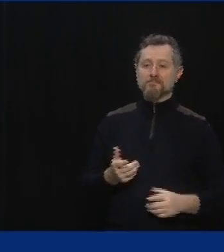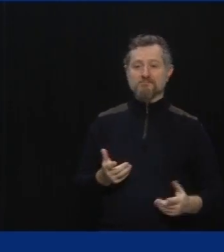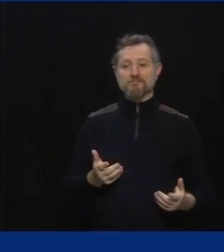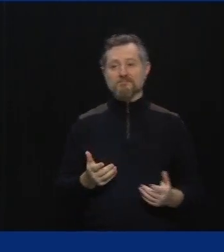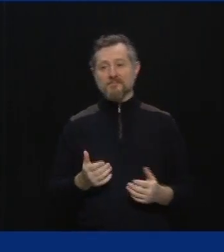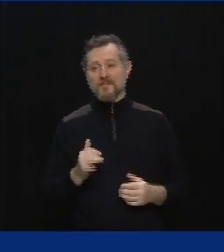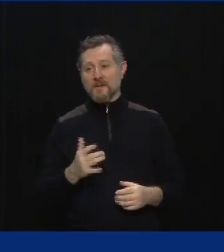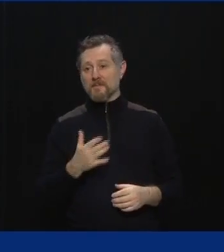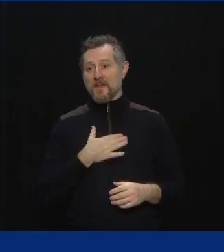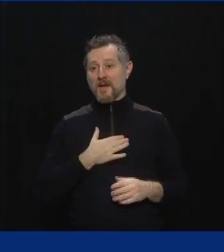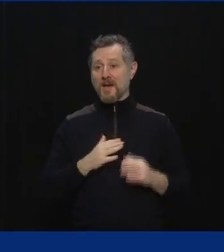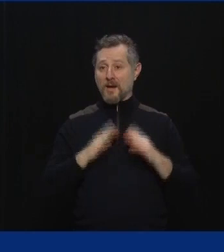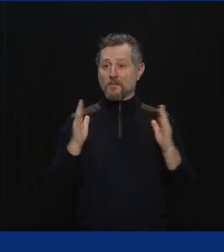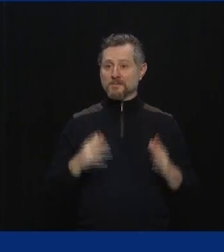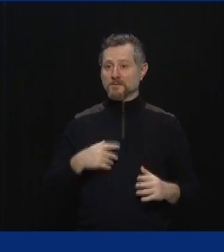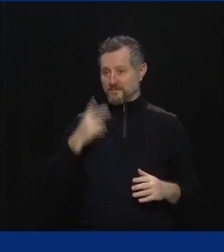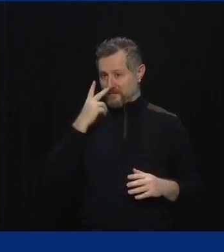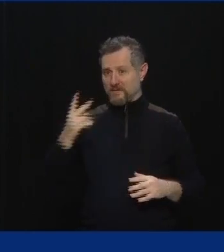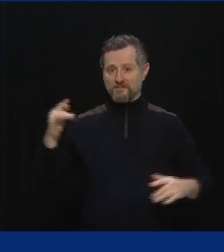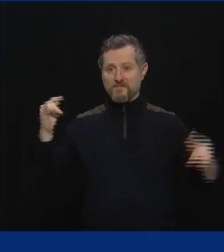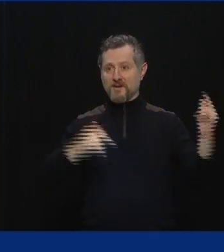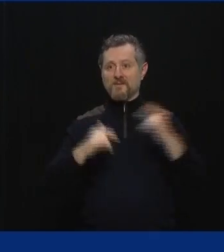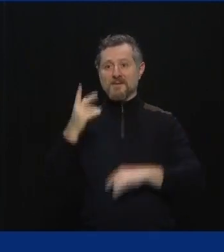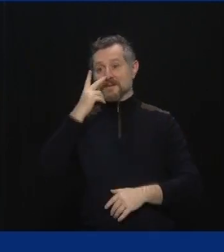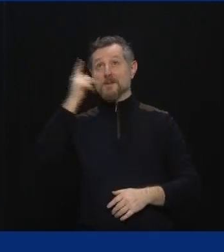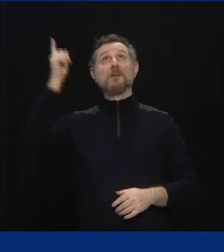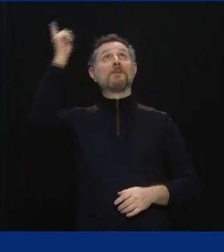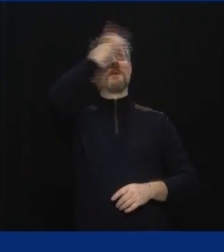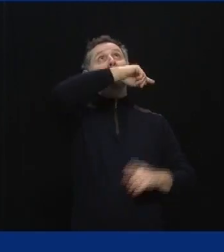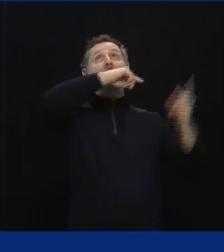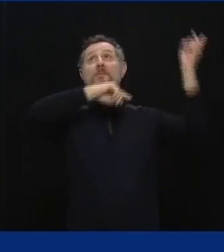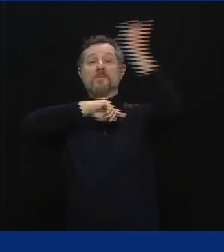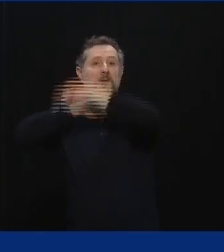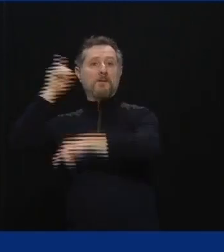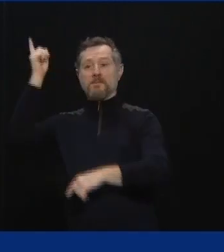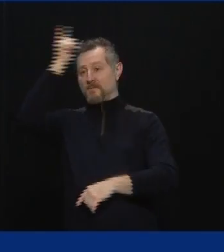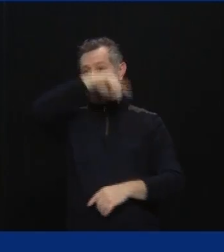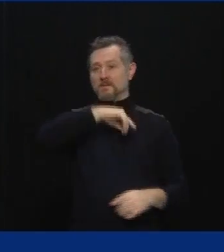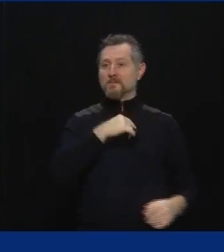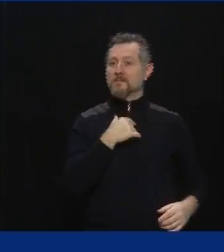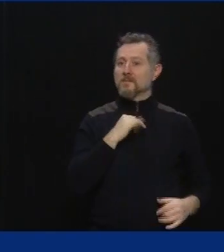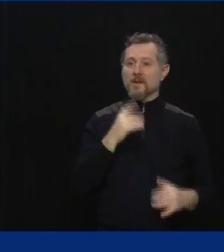path. You know, we are the communities most impacted by the noise.